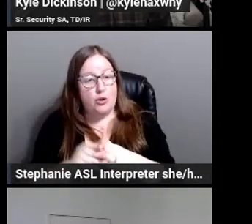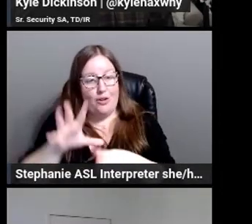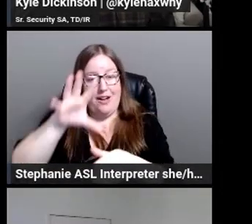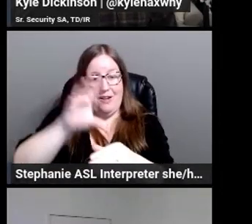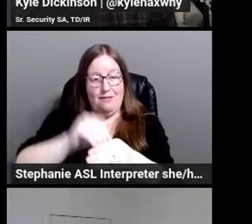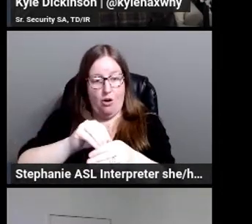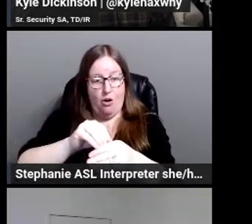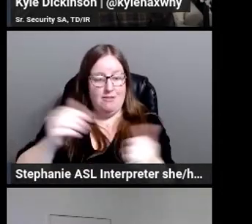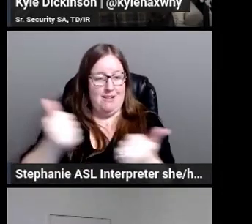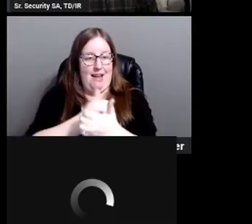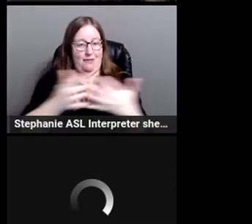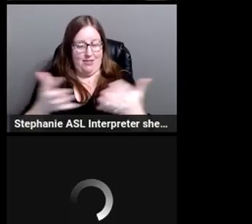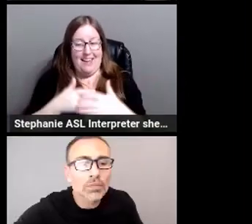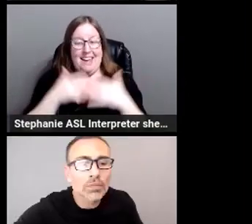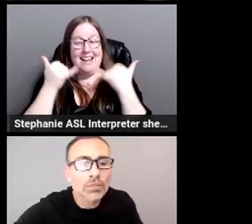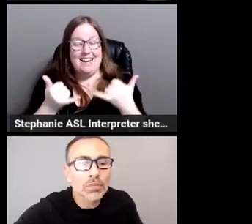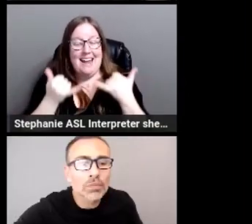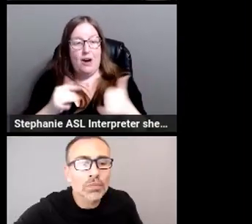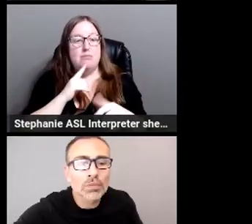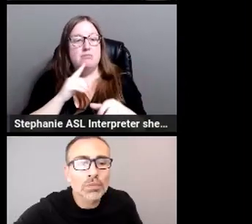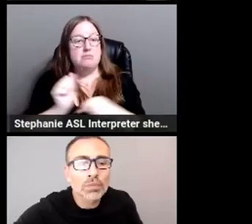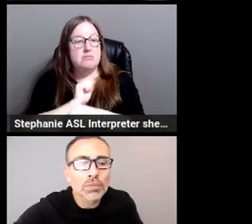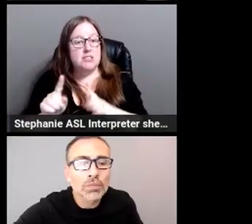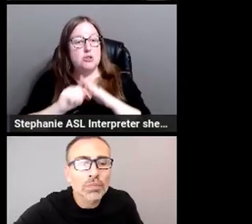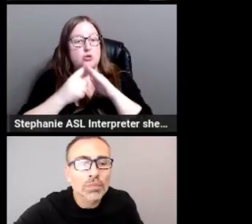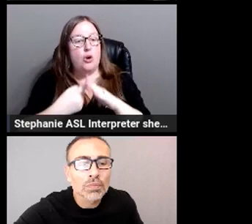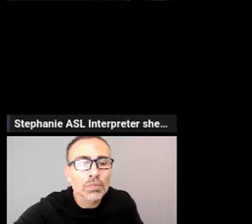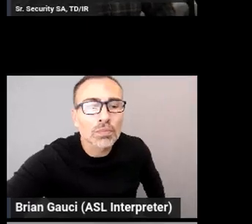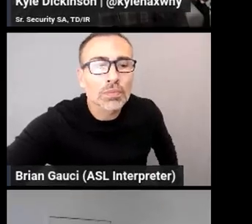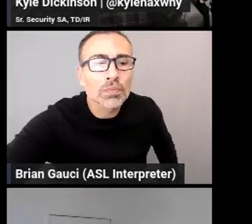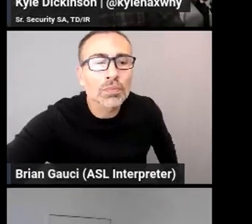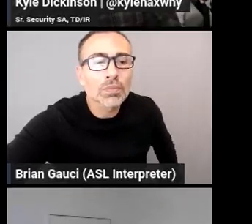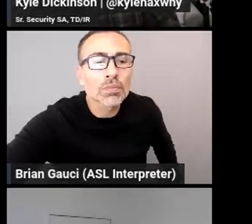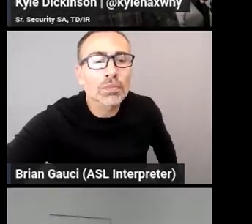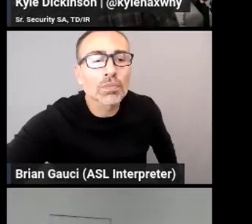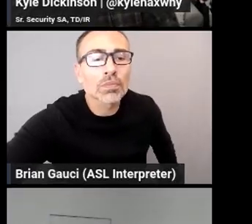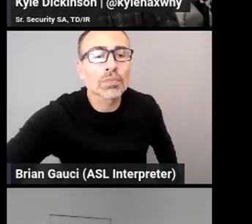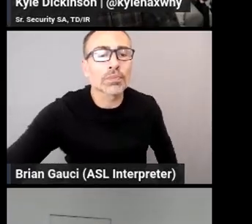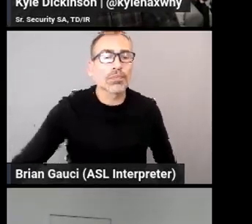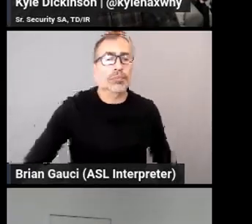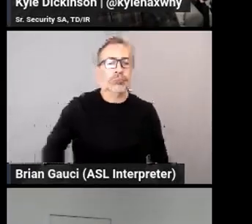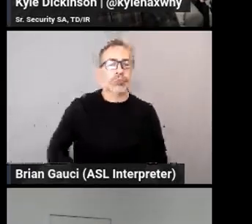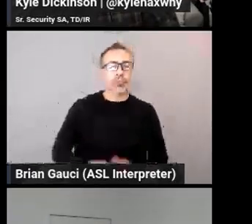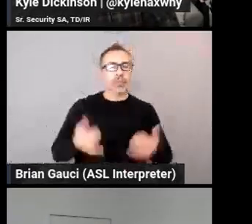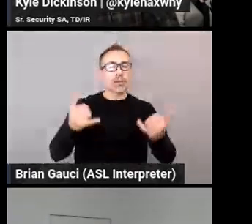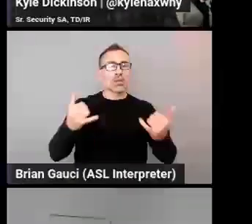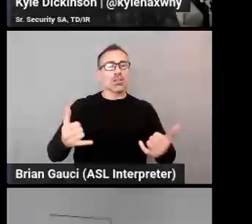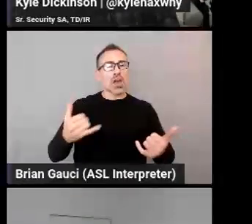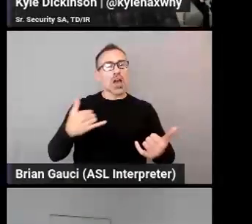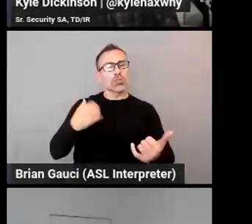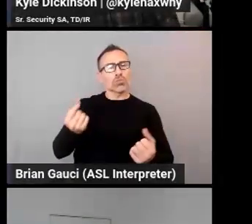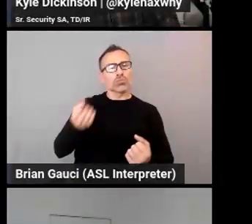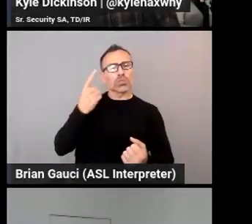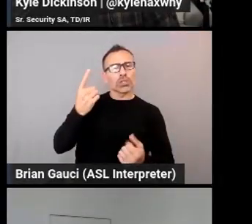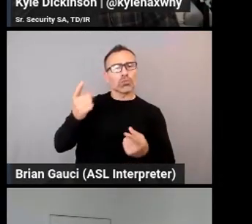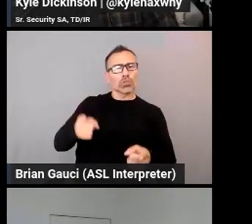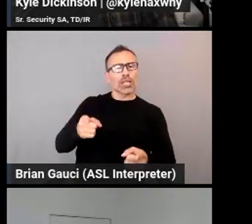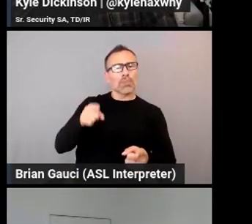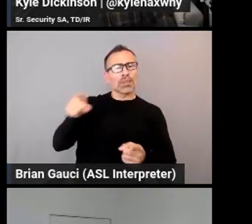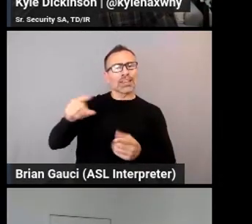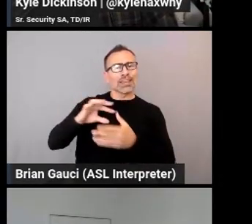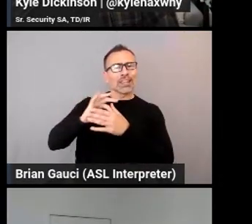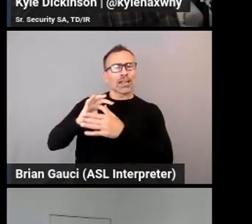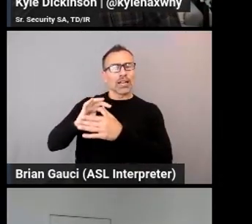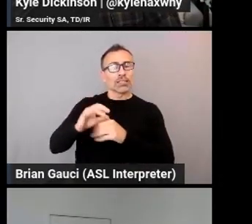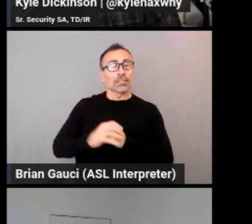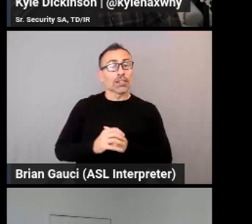whole thing. Now you actually start to get a better sense of what's happening and some of that context. Now, I want to be clear, this